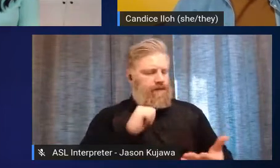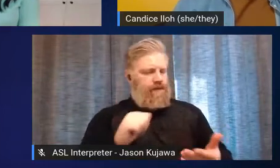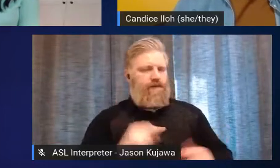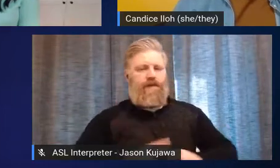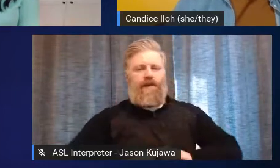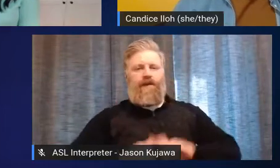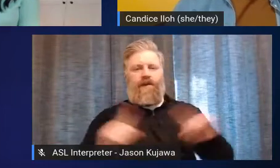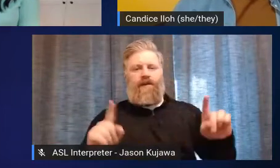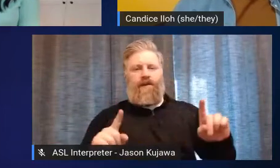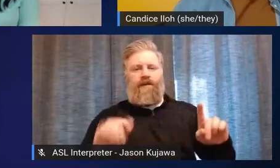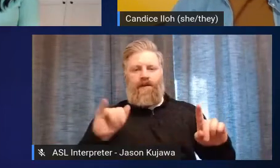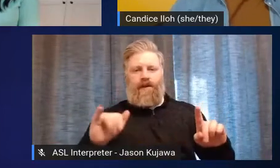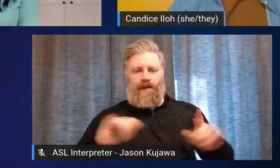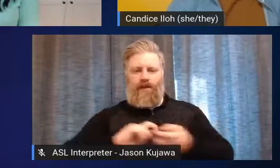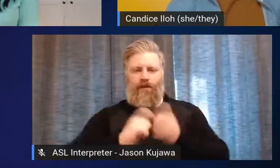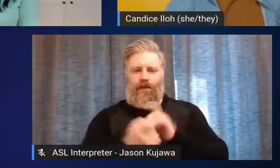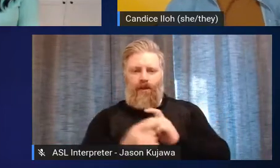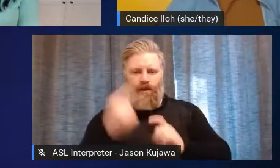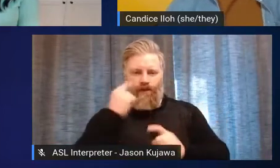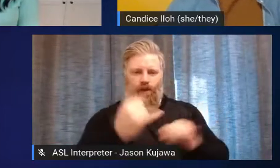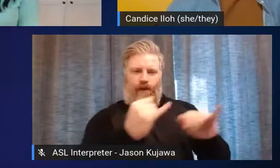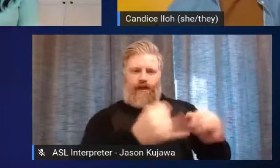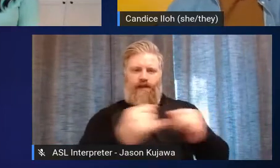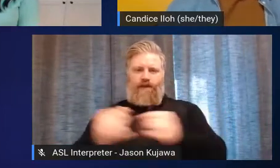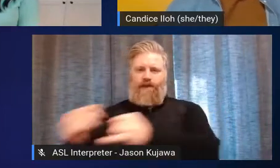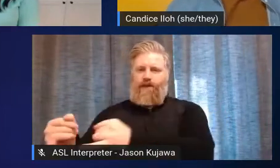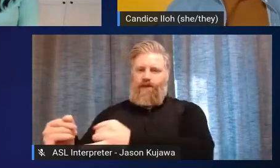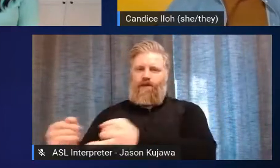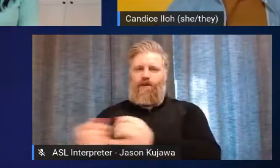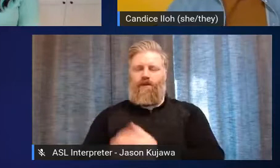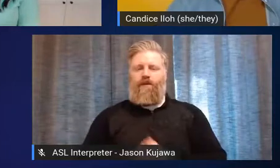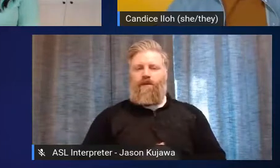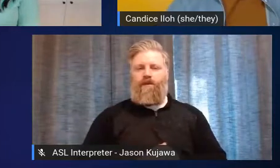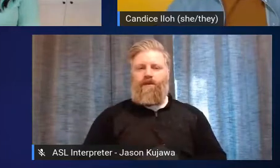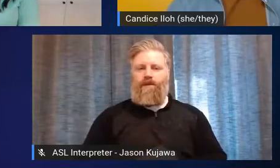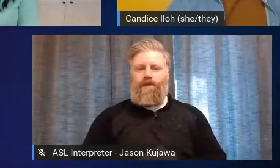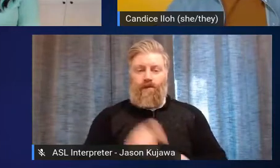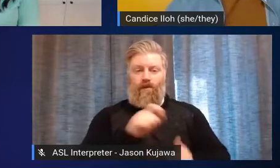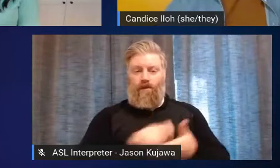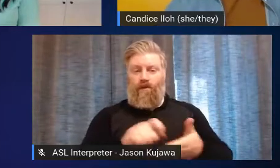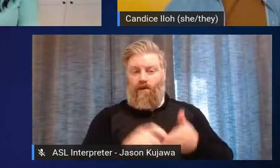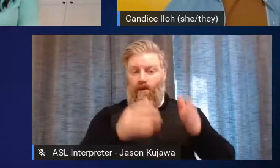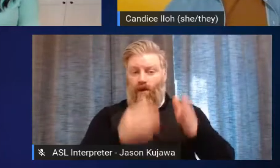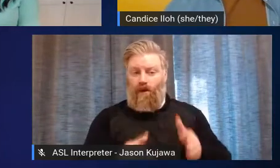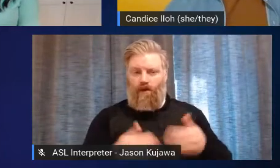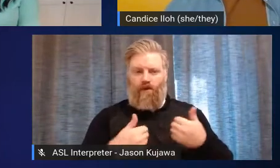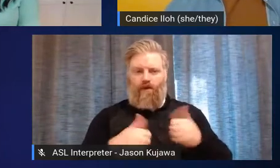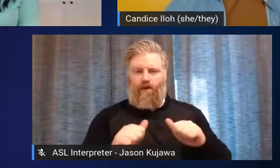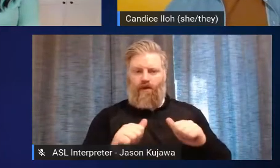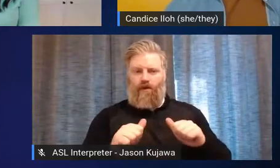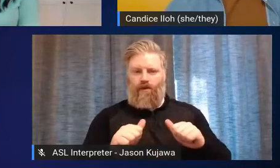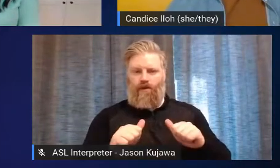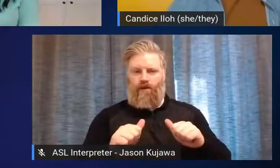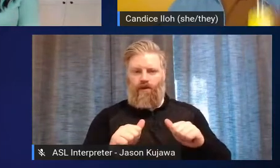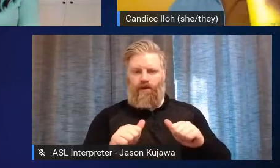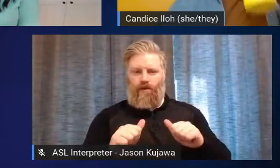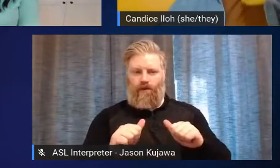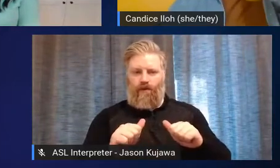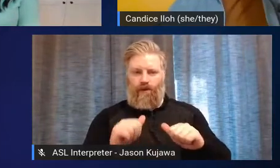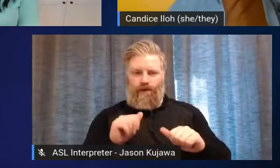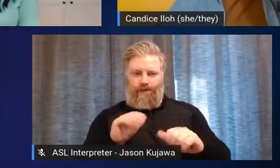they change things at individual levels, right? We as novelists try and get inside of like